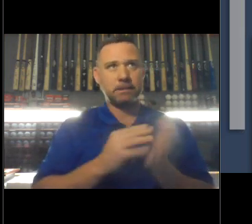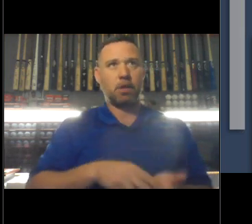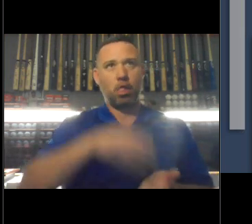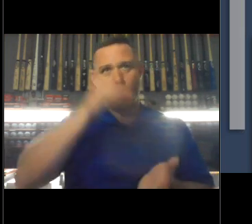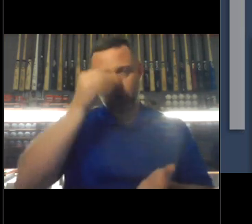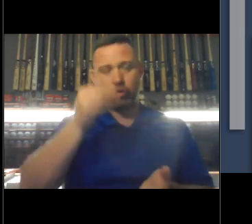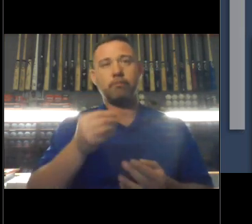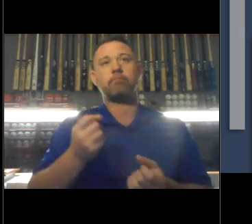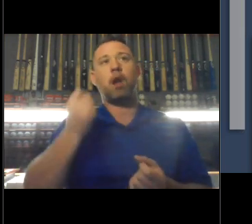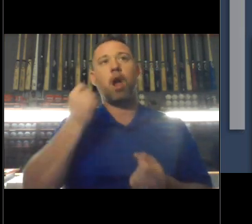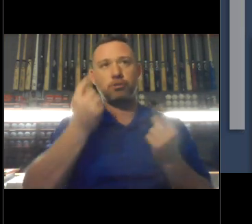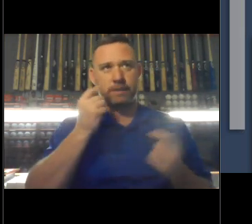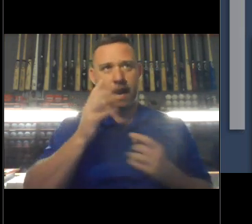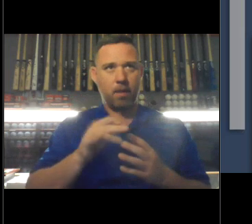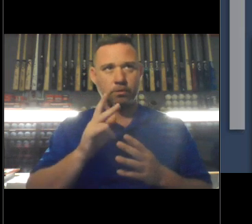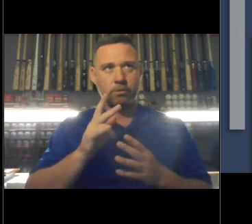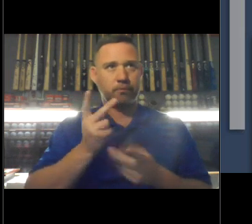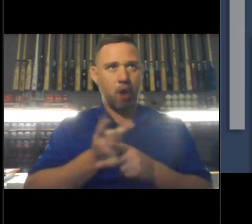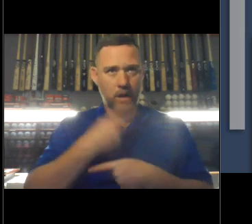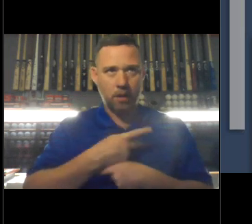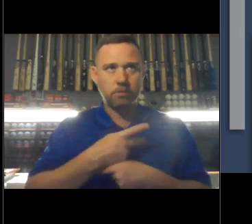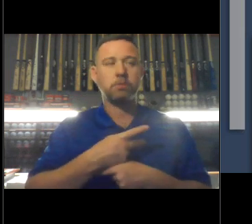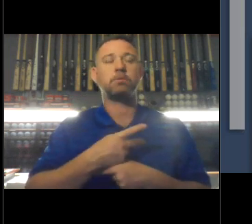understanding the products that we're putting out there.